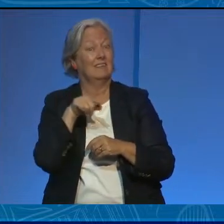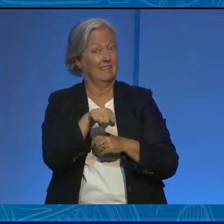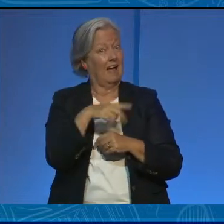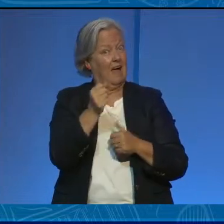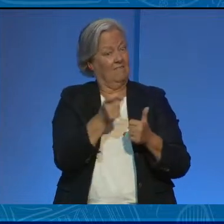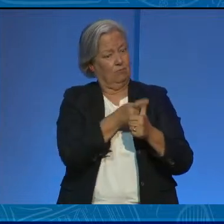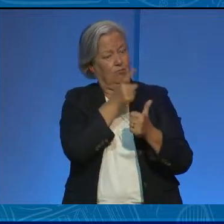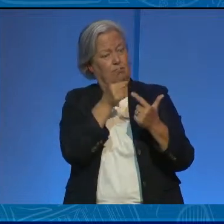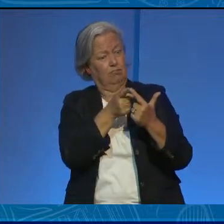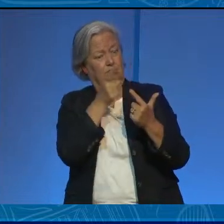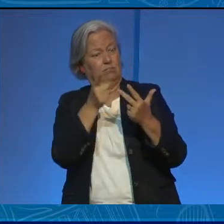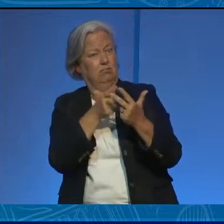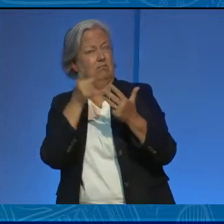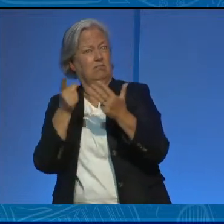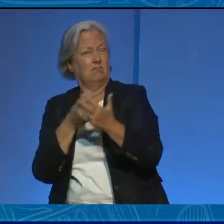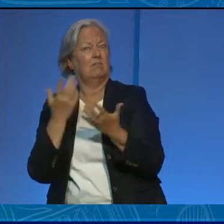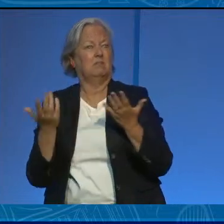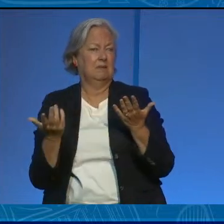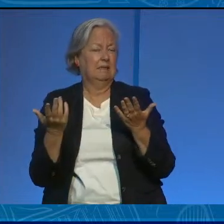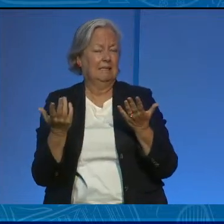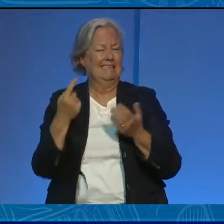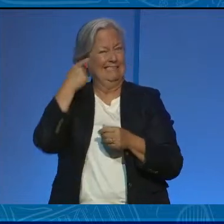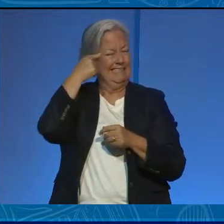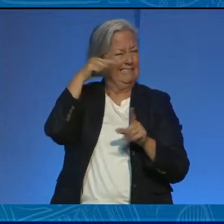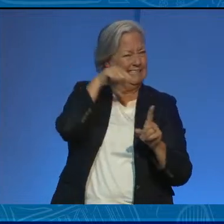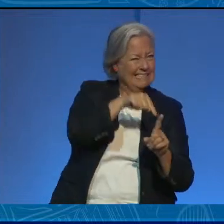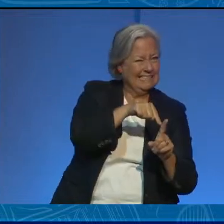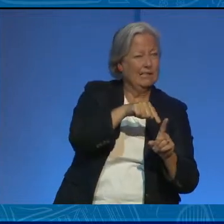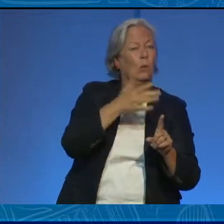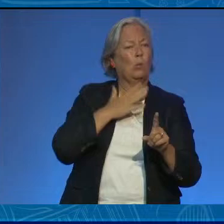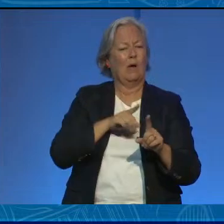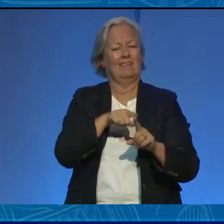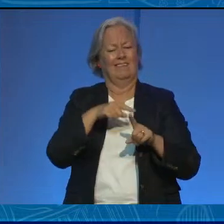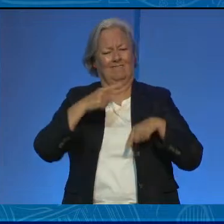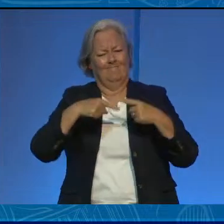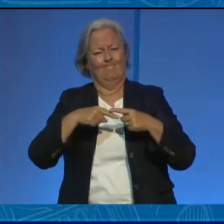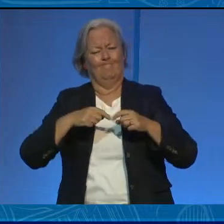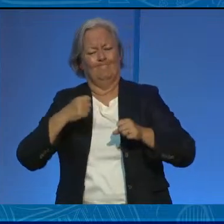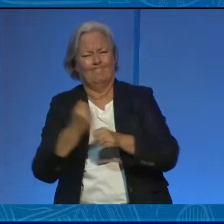progress made on implementing the Sendai Framework.